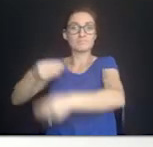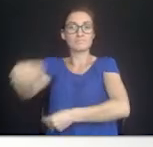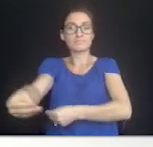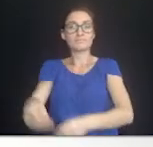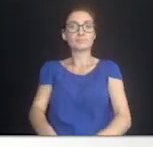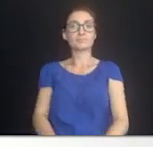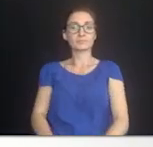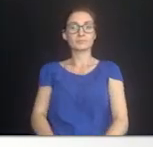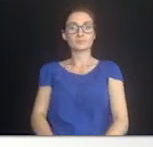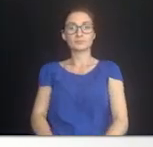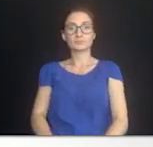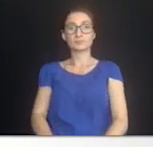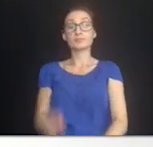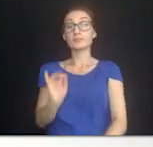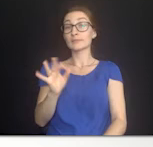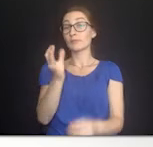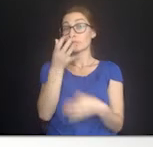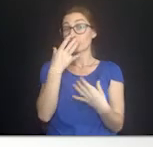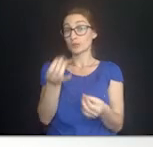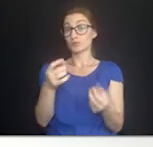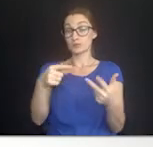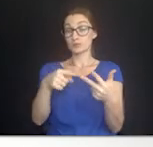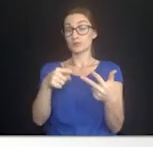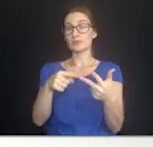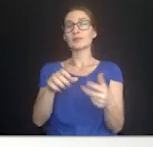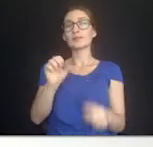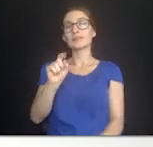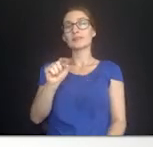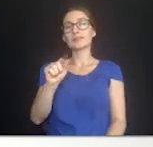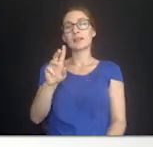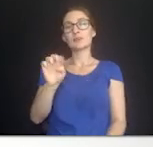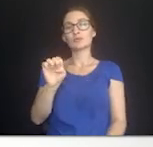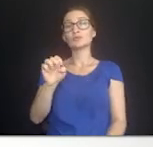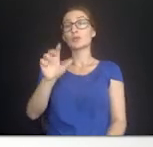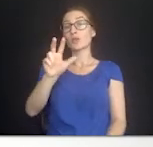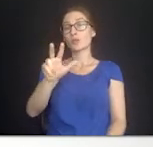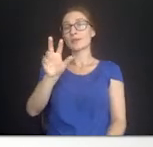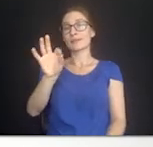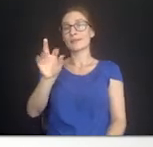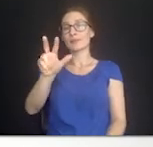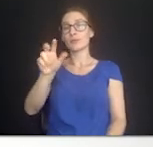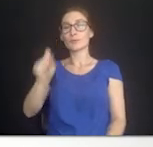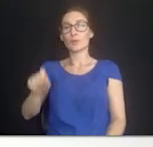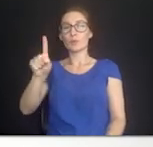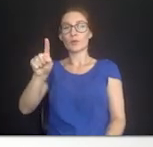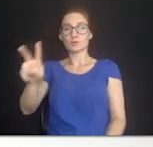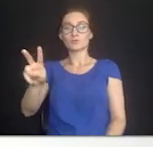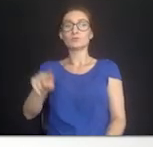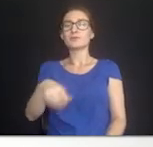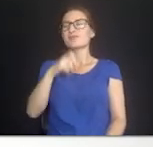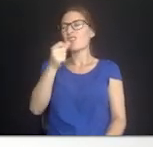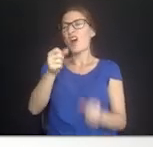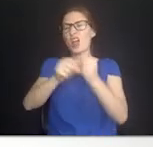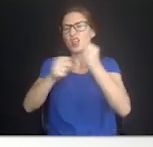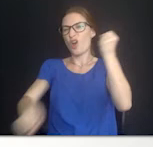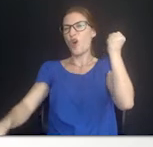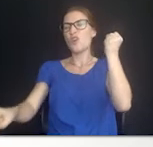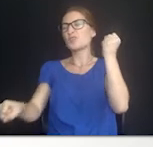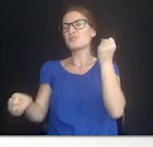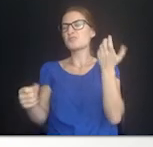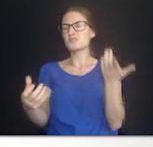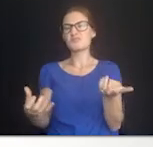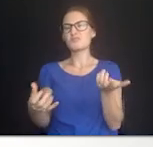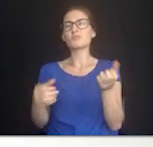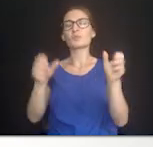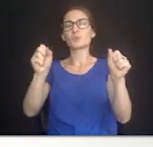And if you're interested in looking it up, it's statute 393.12. You can look it up. It's not that long as far as a read of when you talk